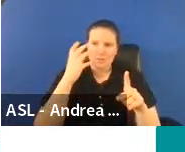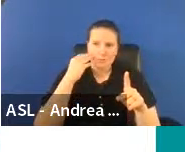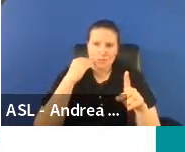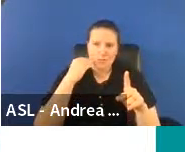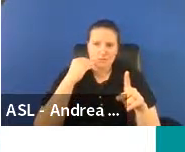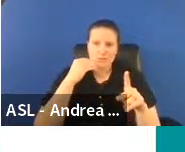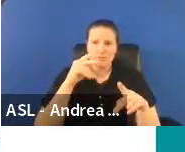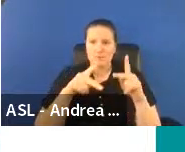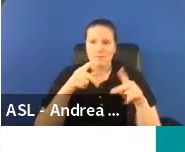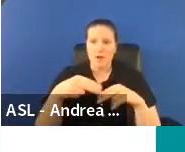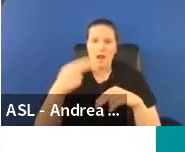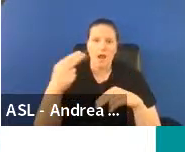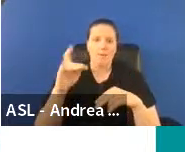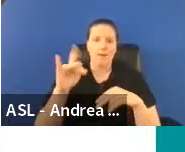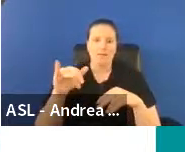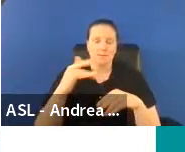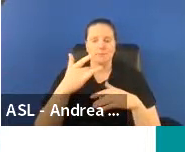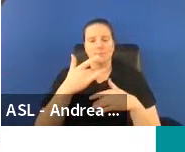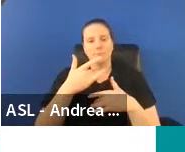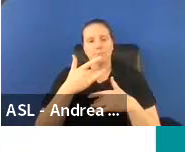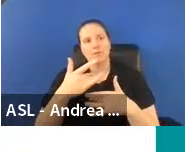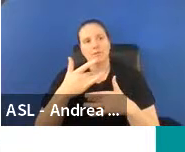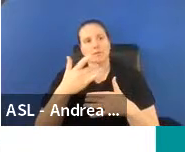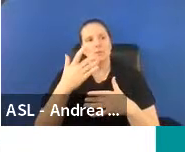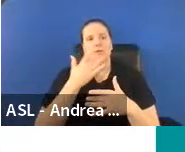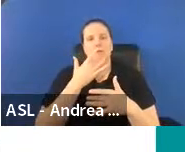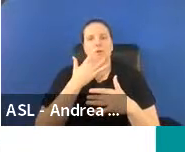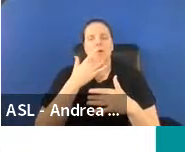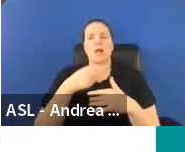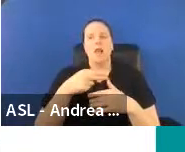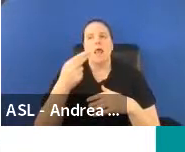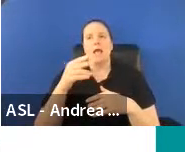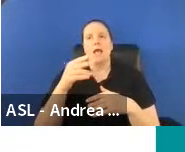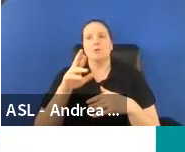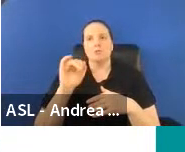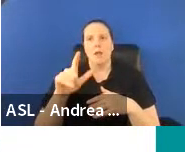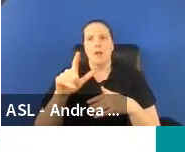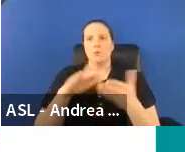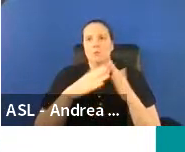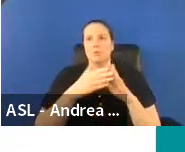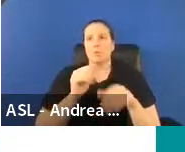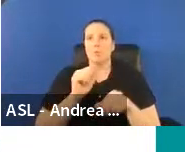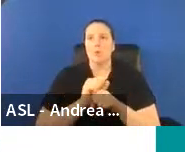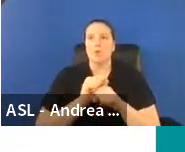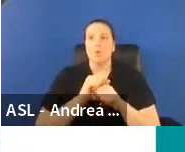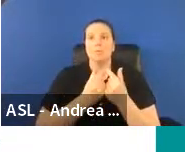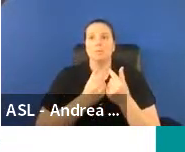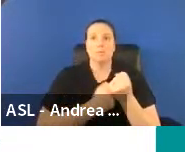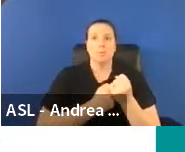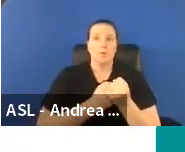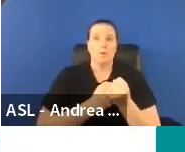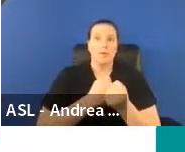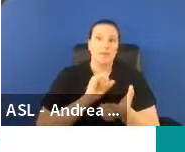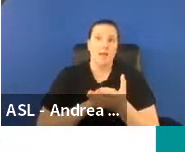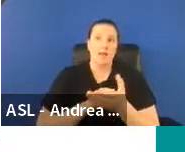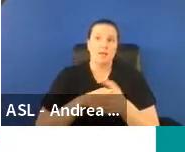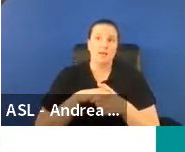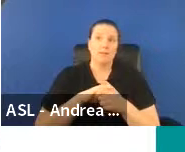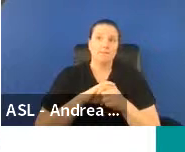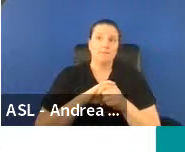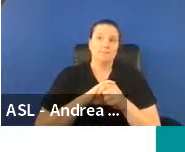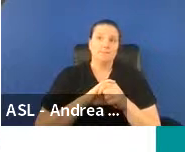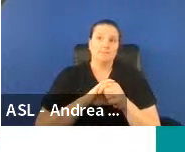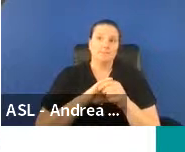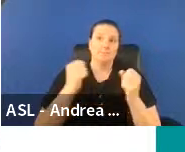transit generally prefer light rail, and overall community working groups were supportive of high capacity transit options, with many preferring light